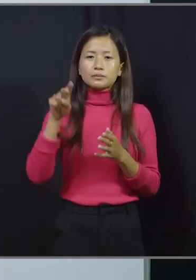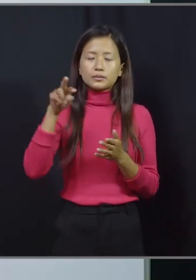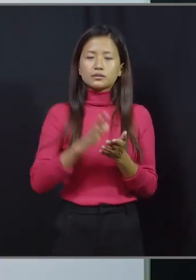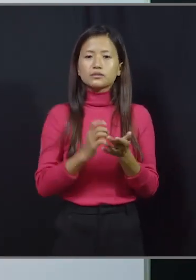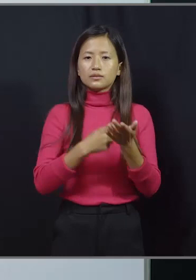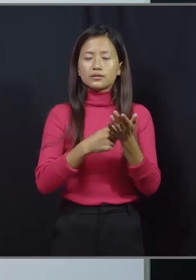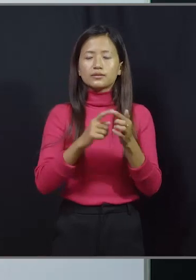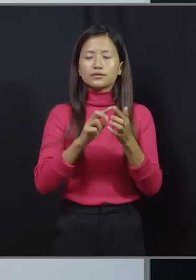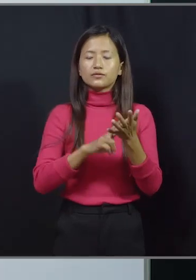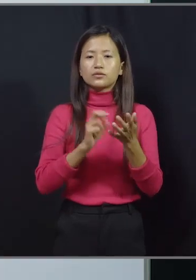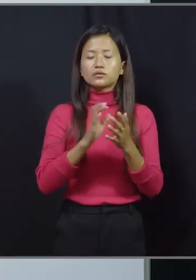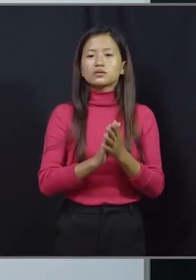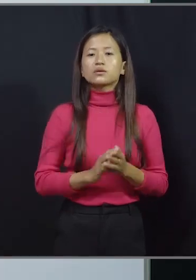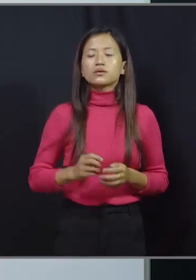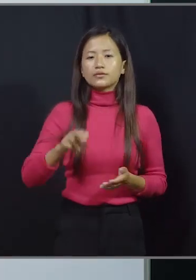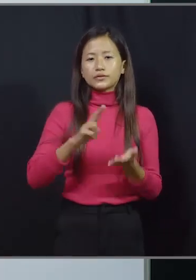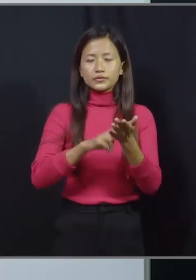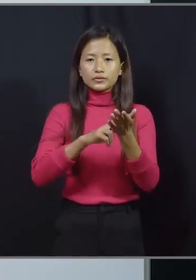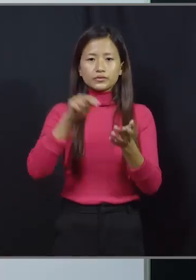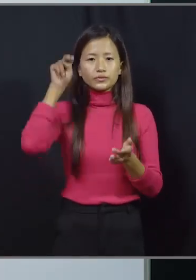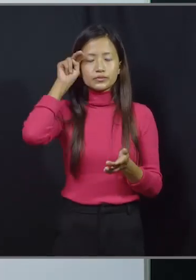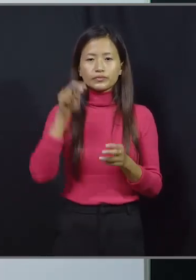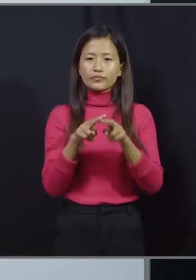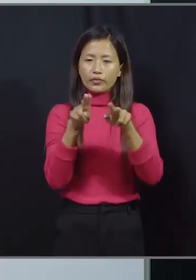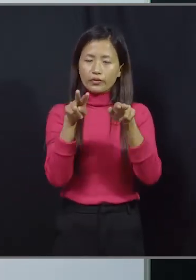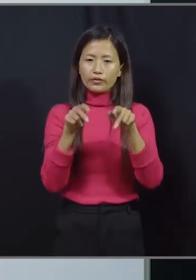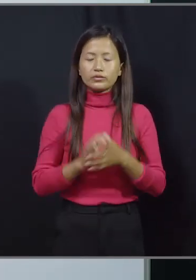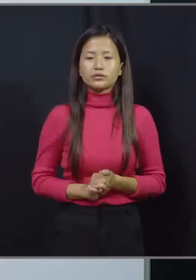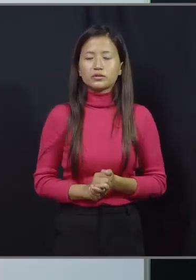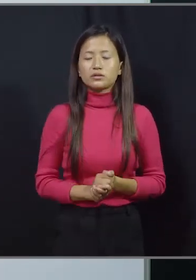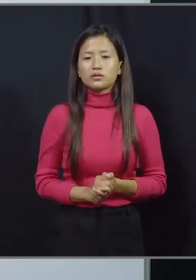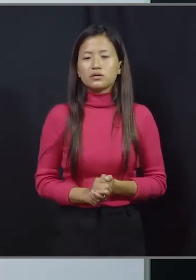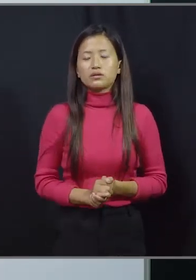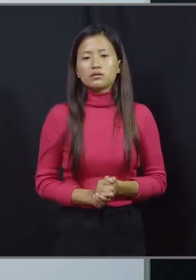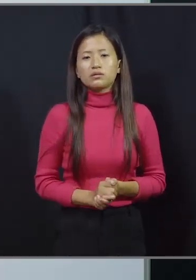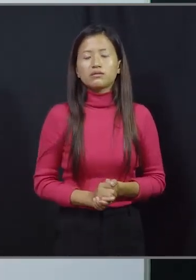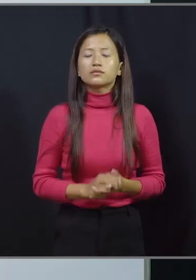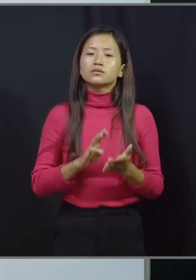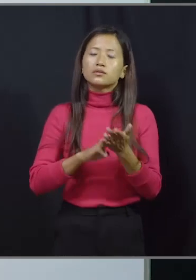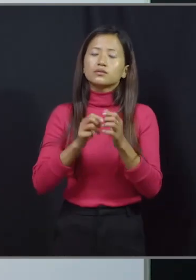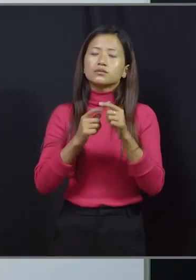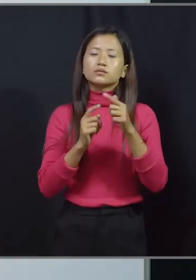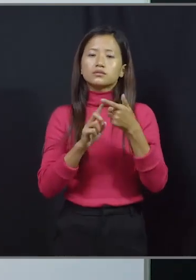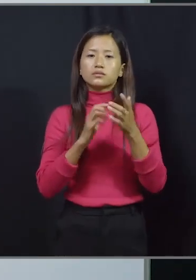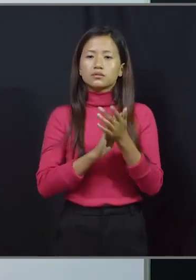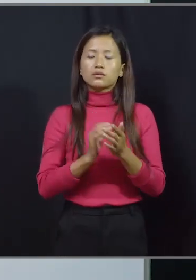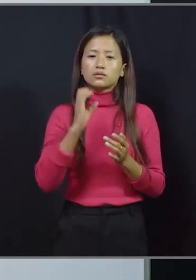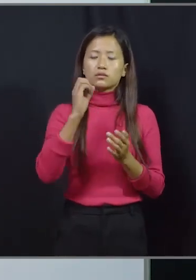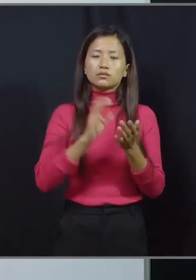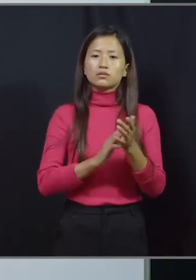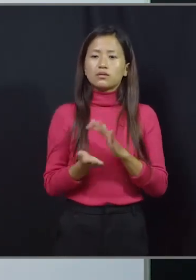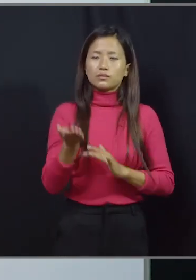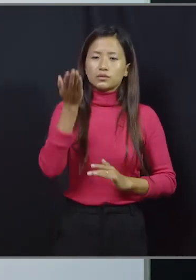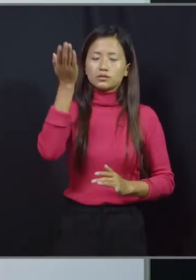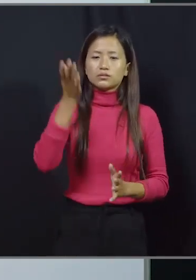rebellion of Nagaland. That is the difference here. So also here, for that matter, the Gold Uprising, the Santhal